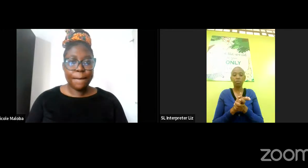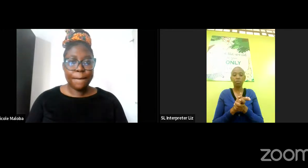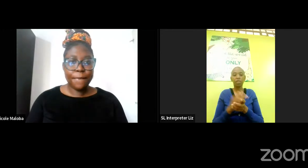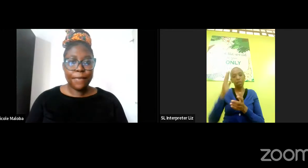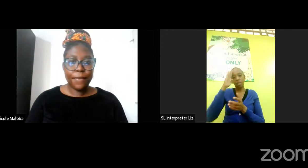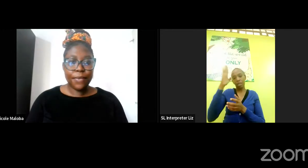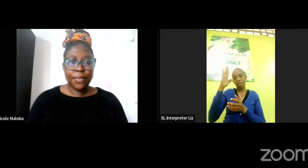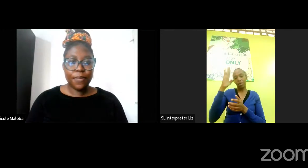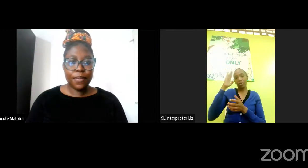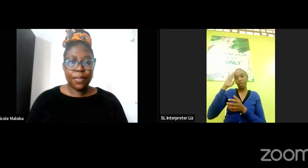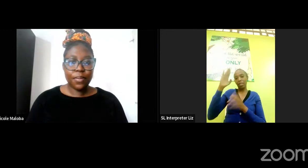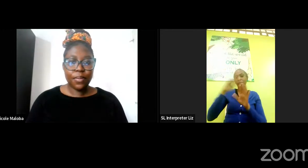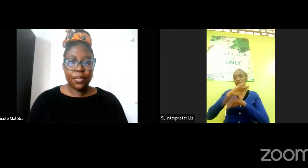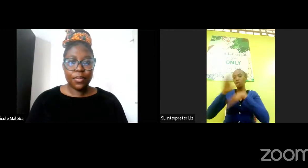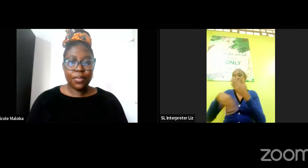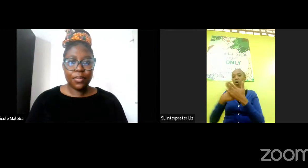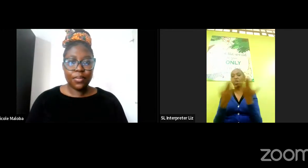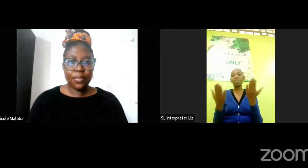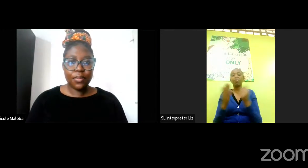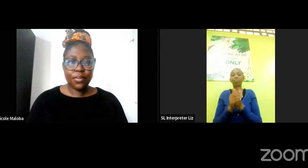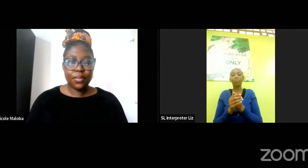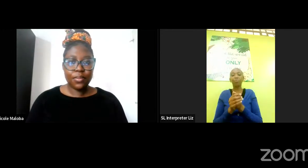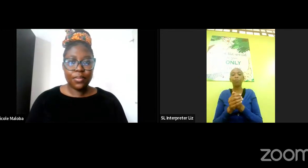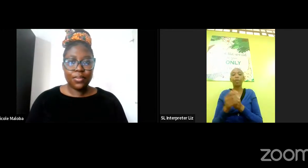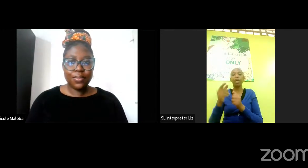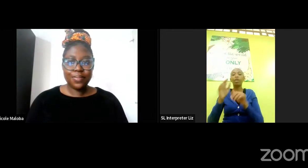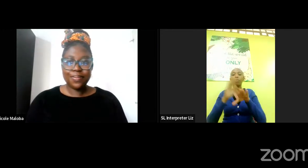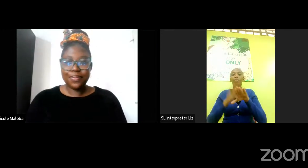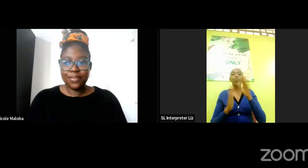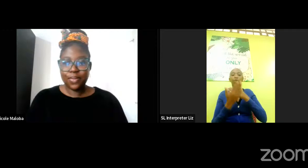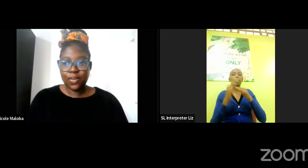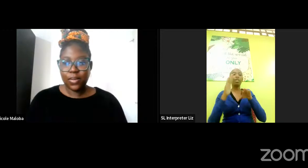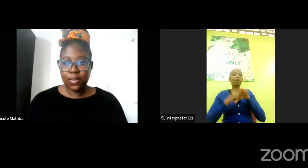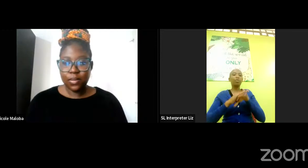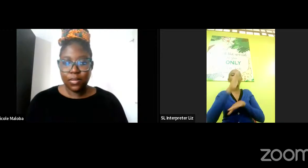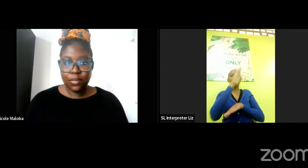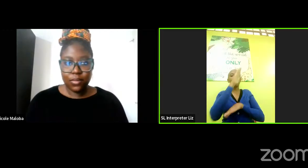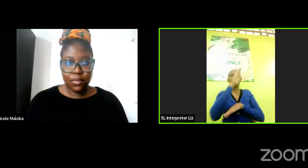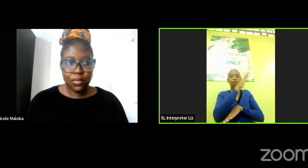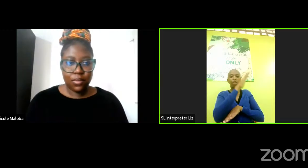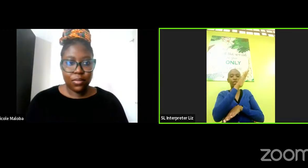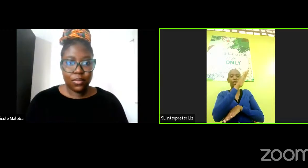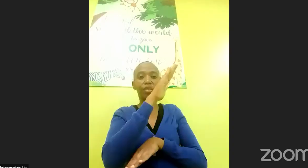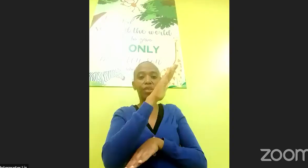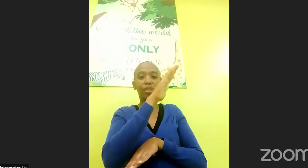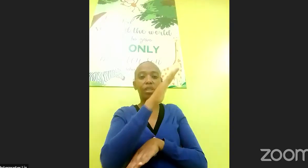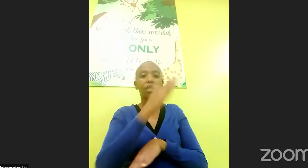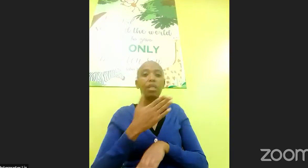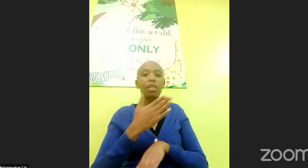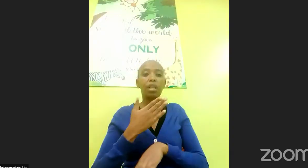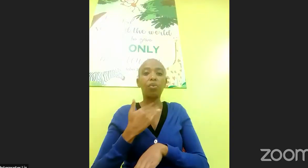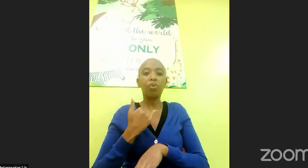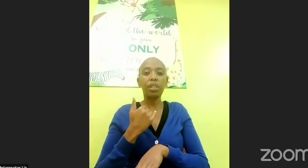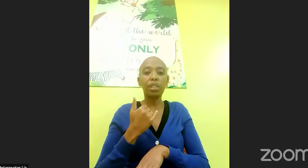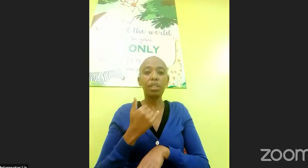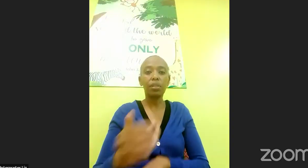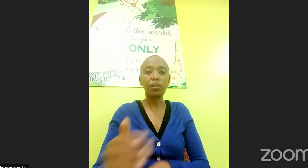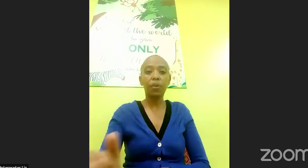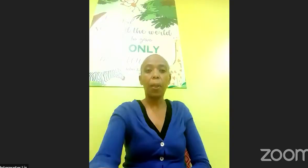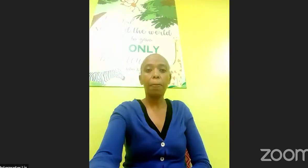Hello to all of you. Good morning, good afternoon. I wanted to. Can you hear